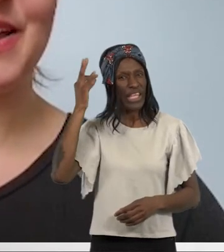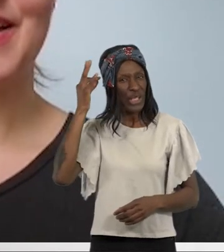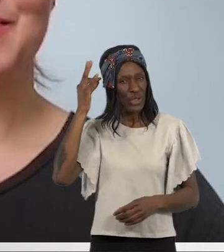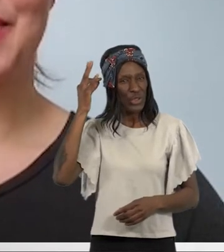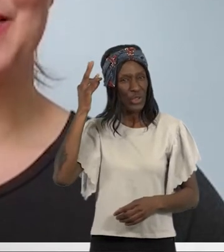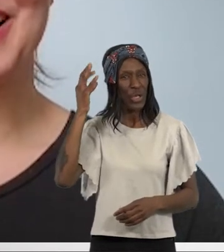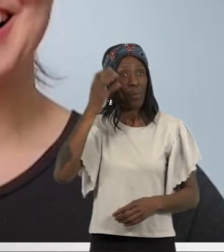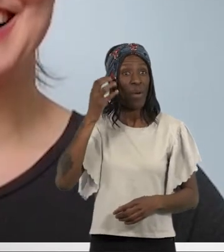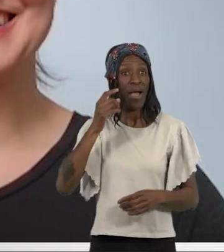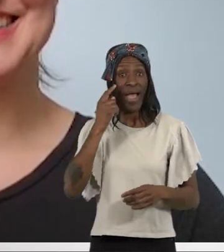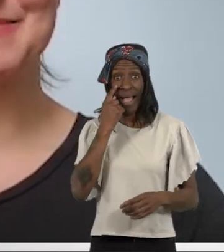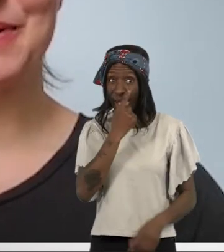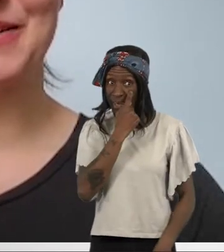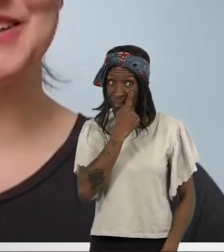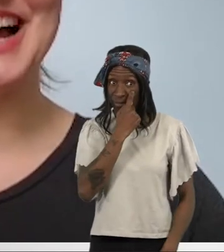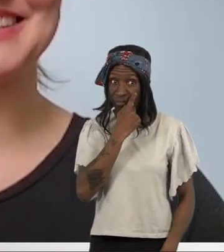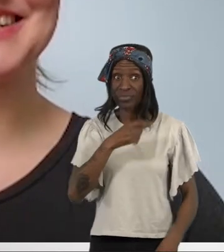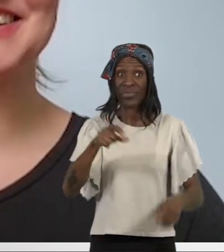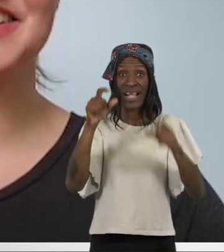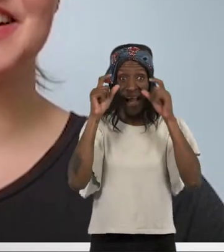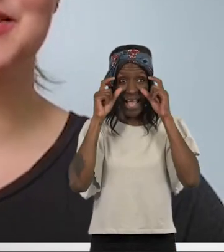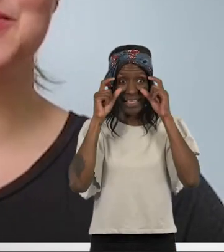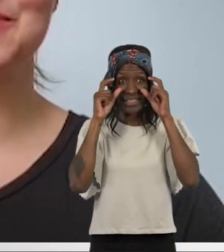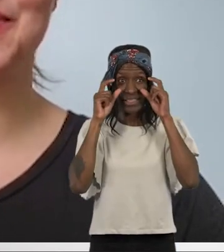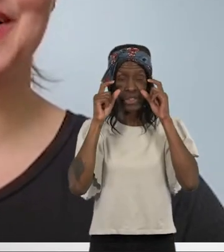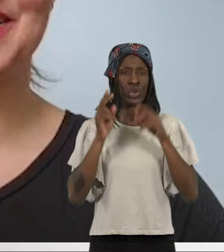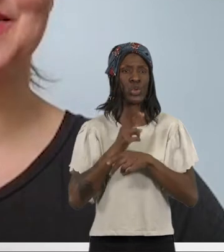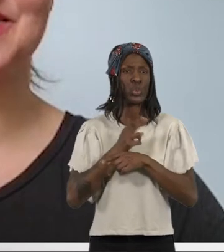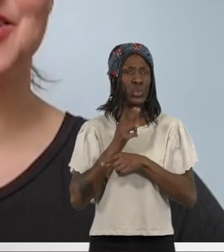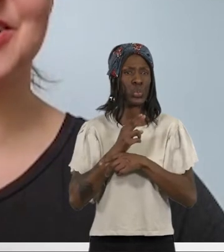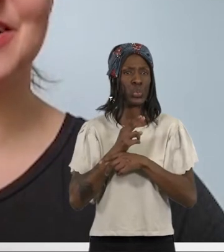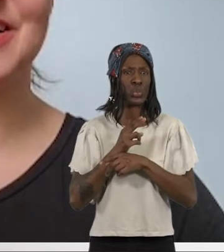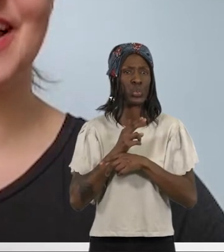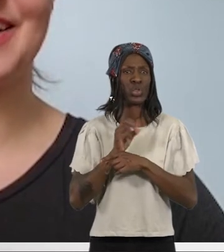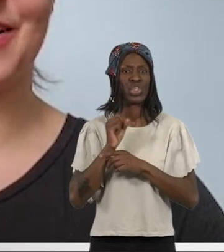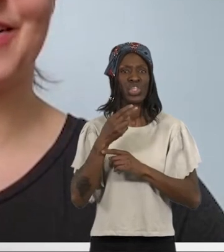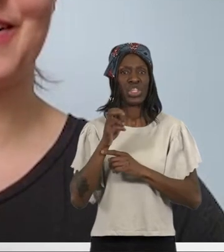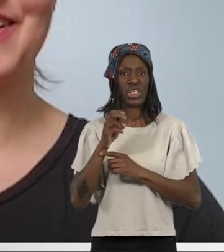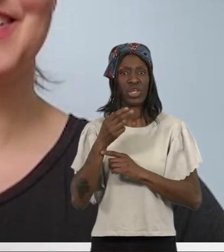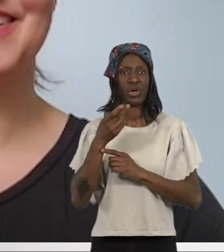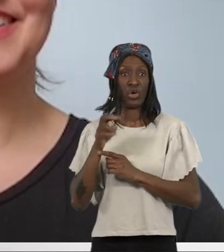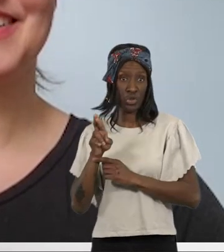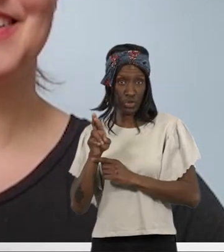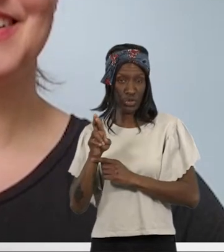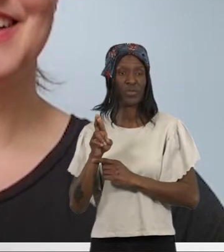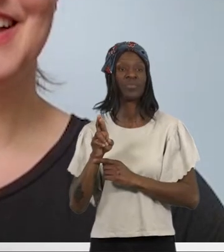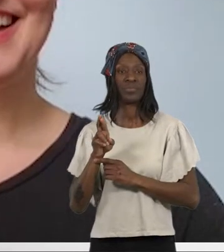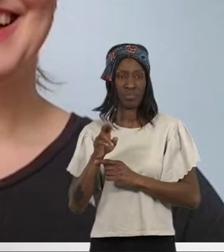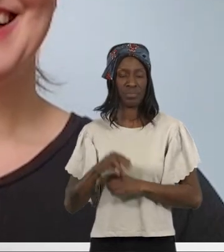hair, brown eyes, brown glasses, and I use the pronouns she and her.